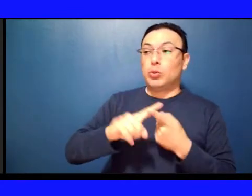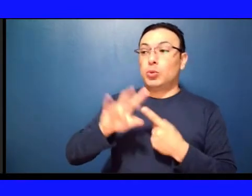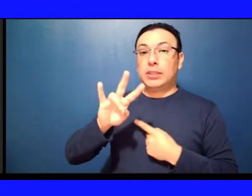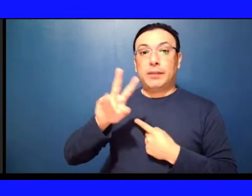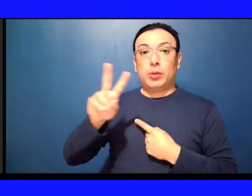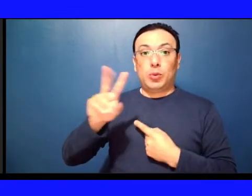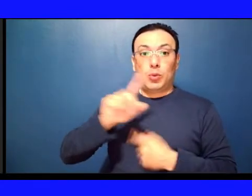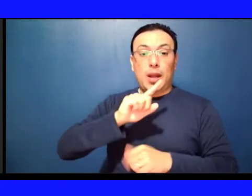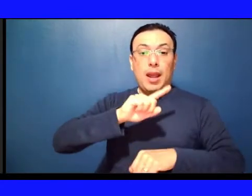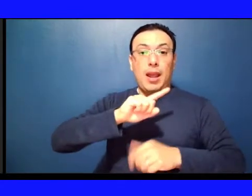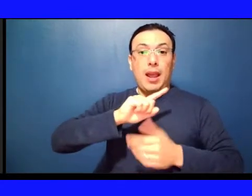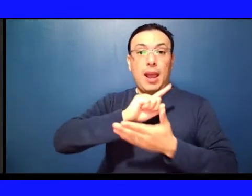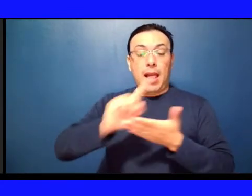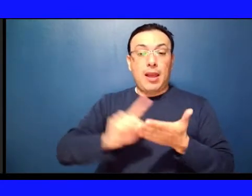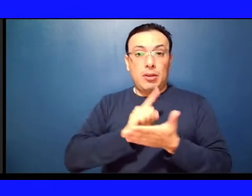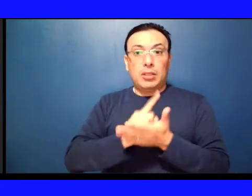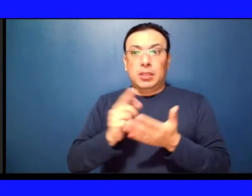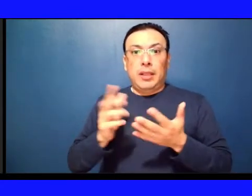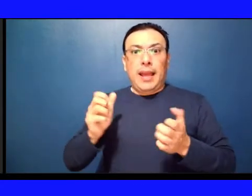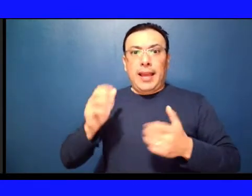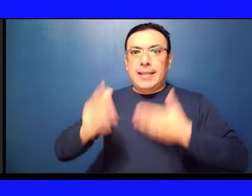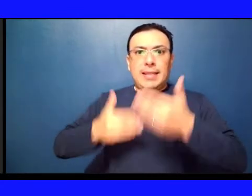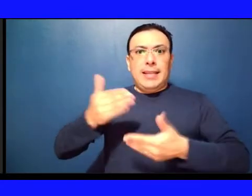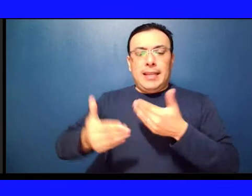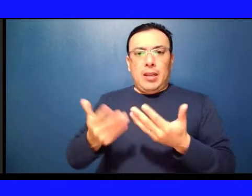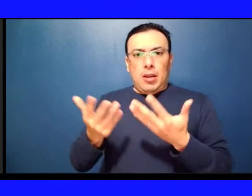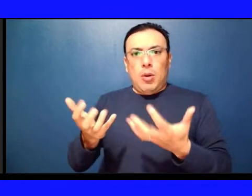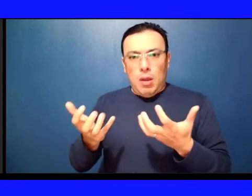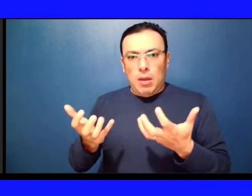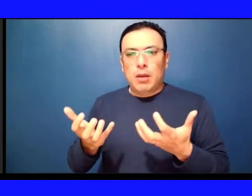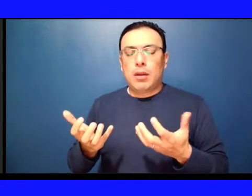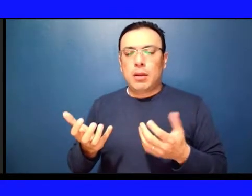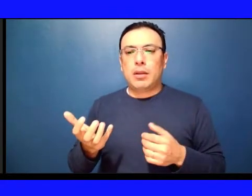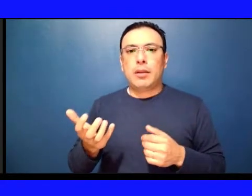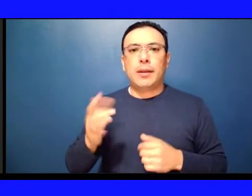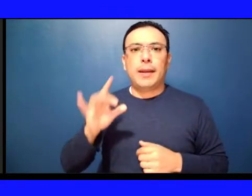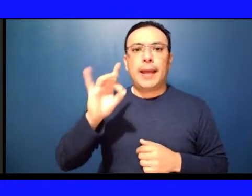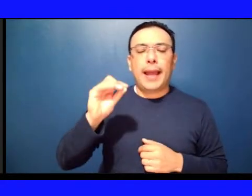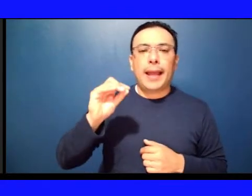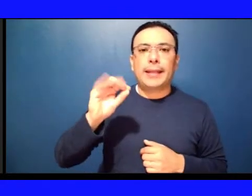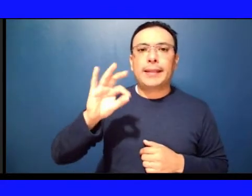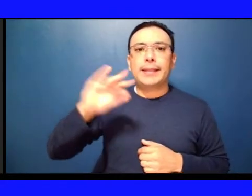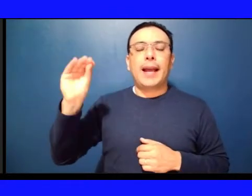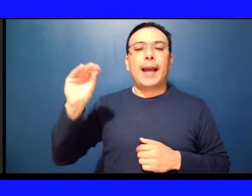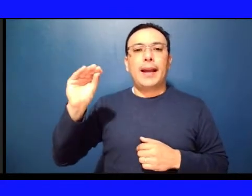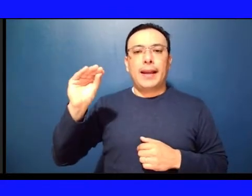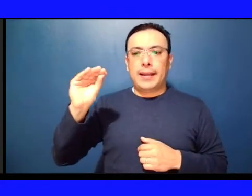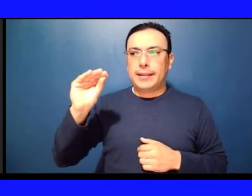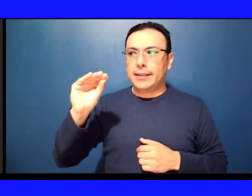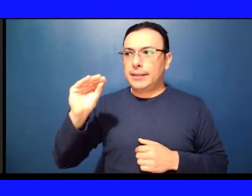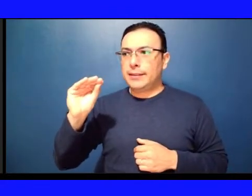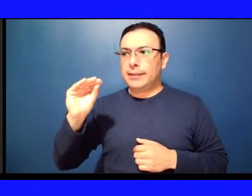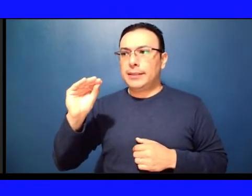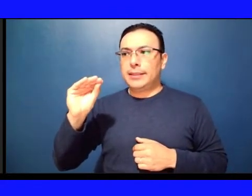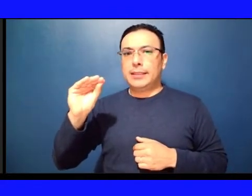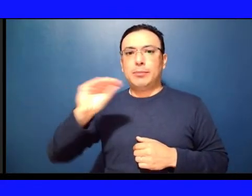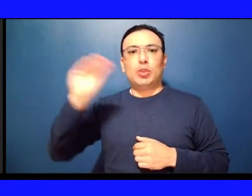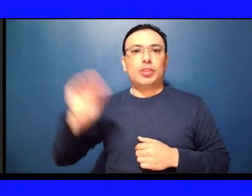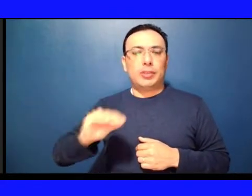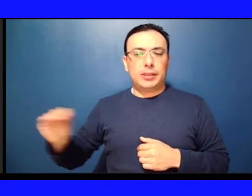bifurcated data, because that is really interesting that the primary care is actually higher, because I would have thought